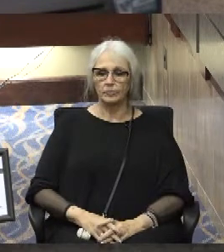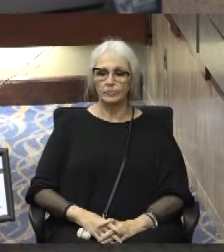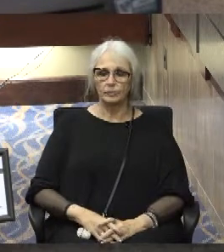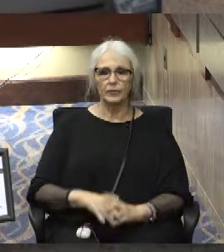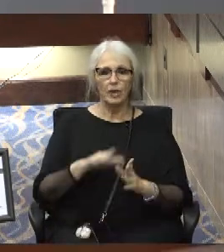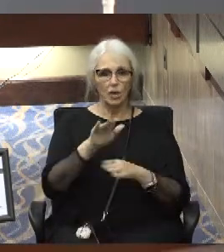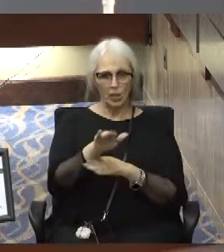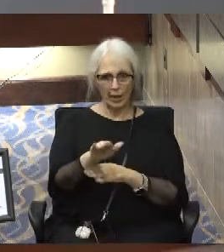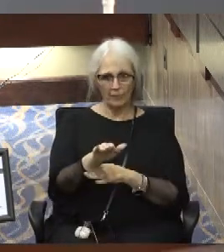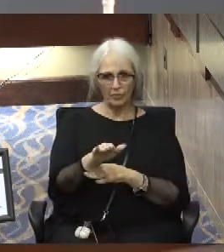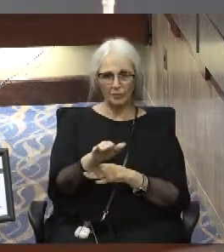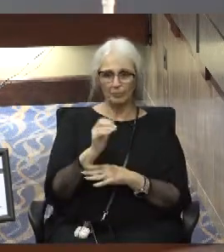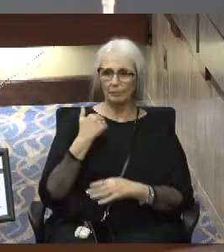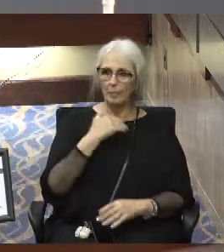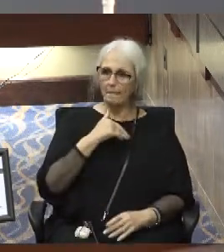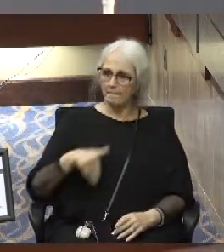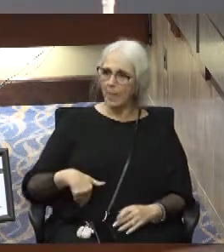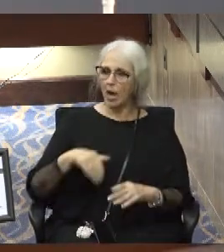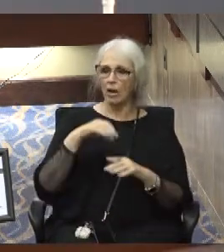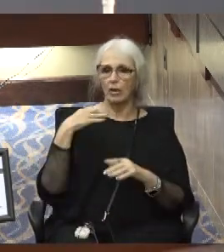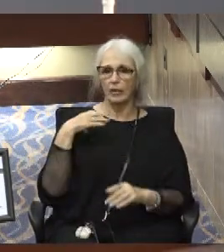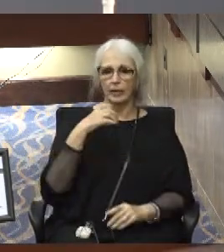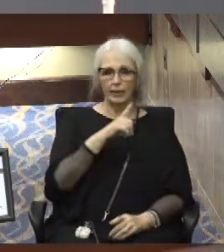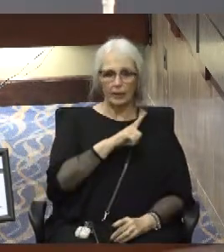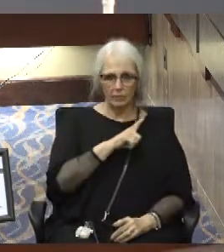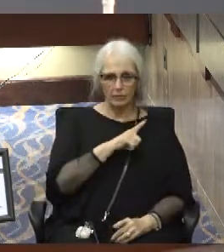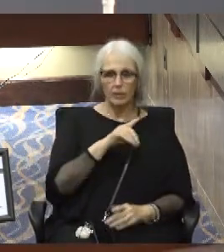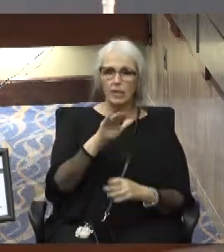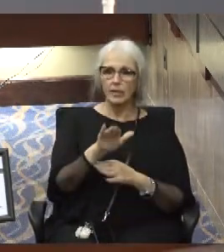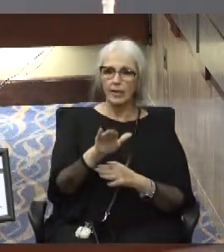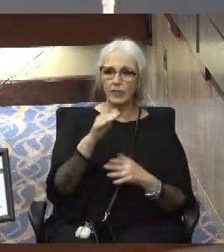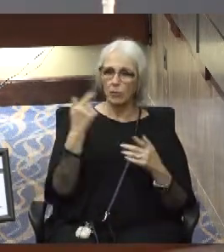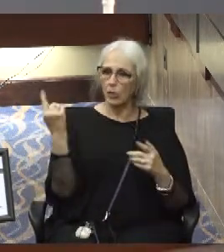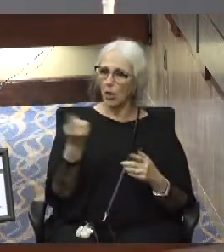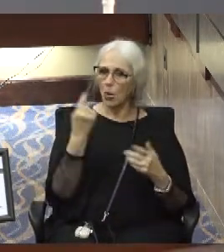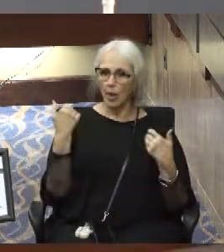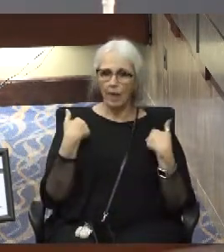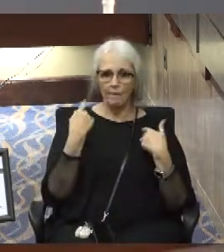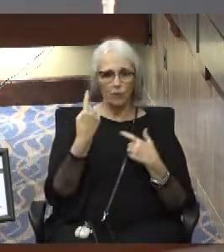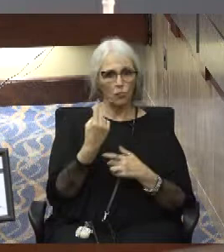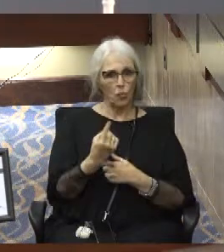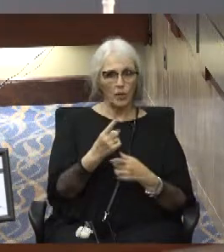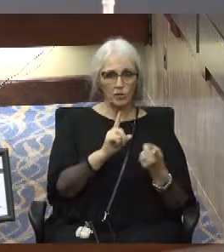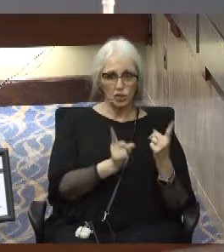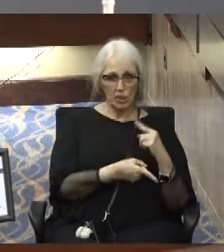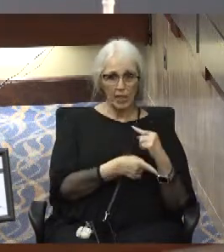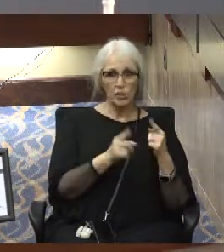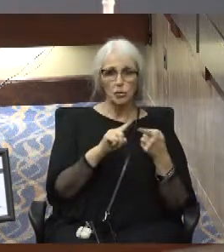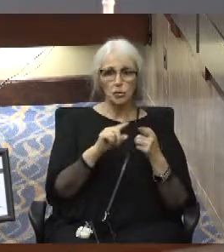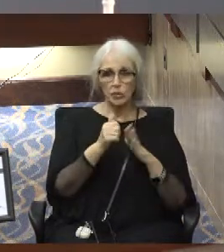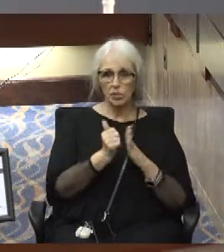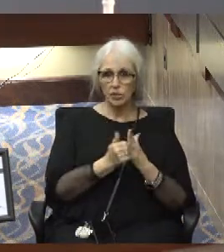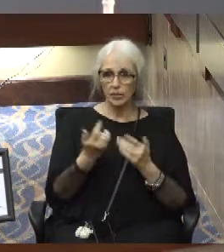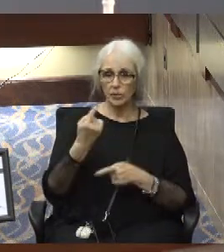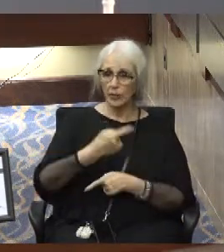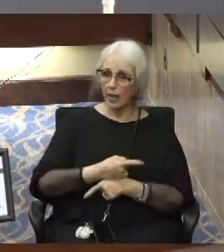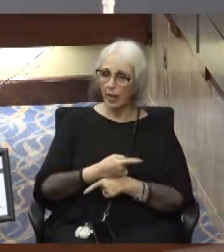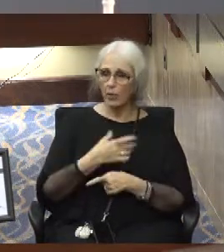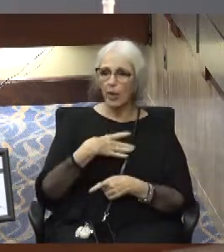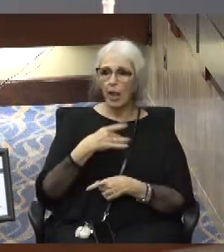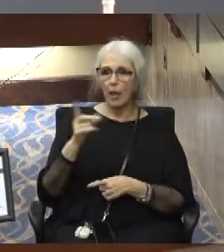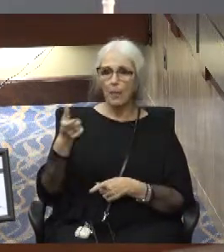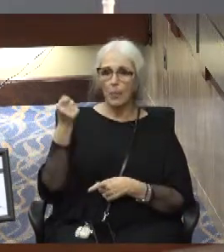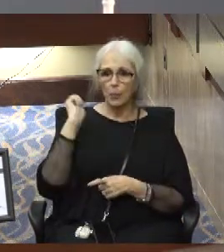Good afternoon, Mayor and Council. This afternoon, we only have one change to the agenda today. We would like to